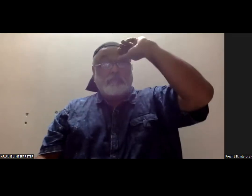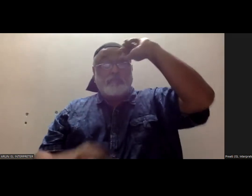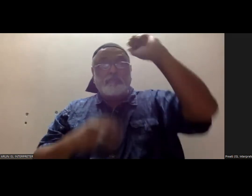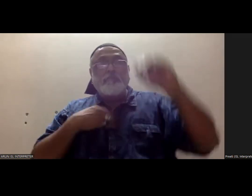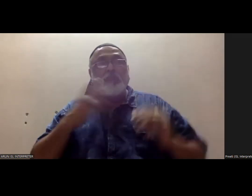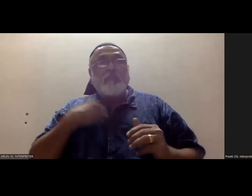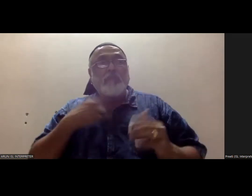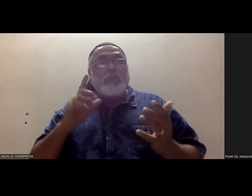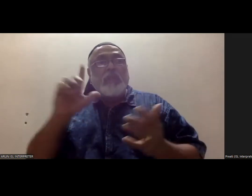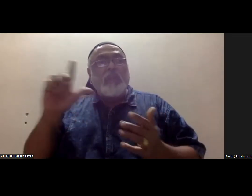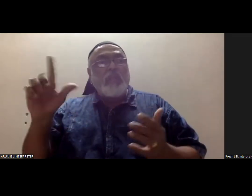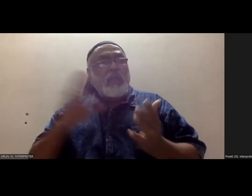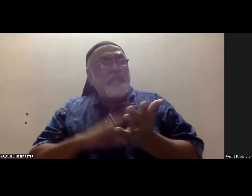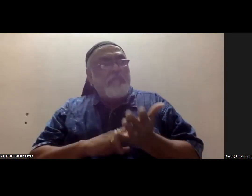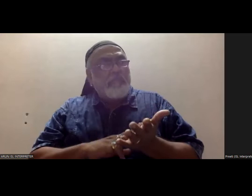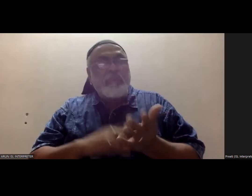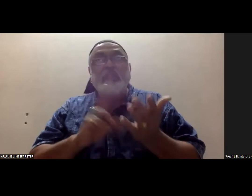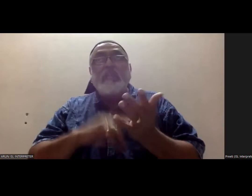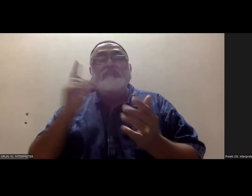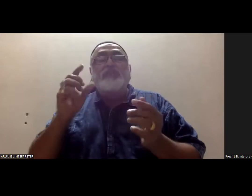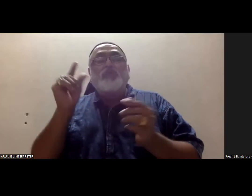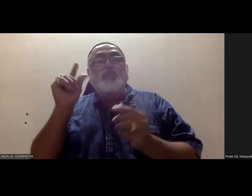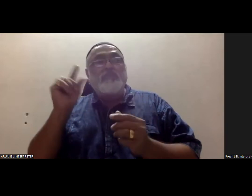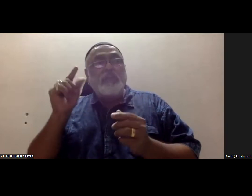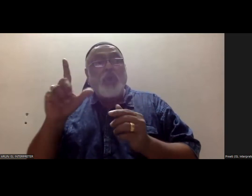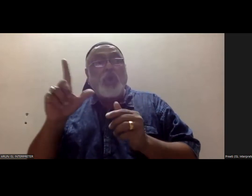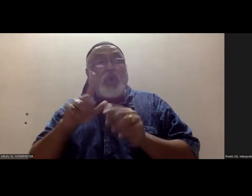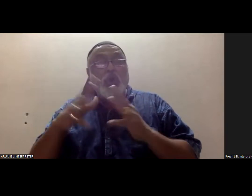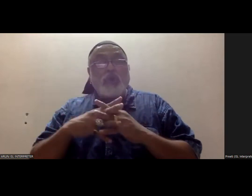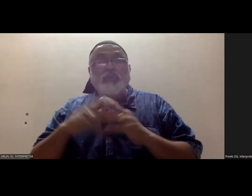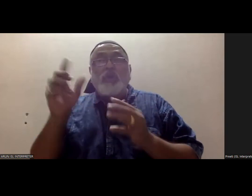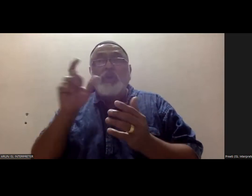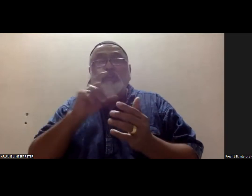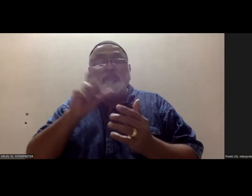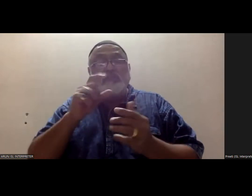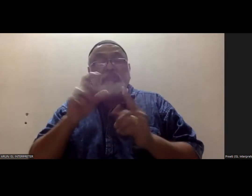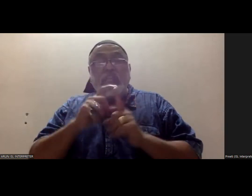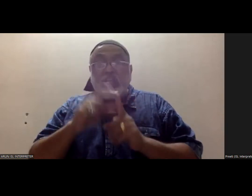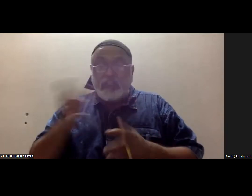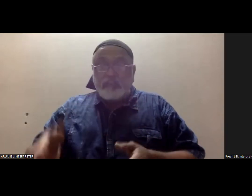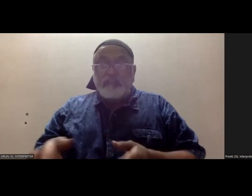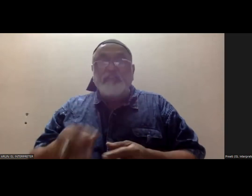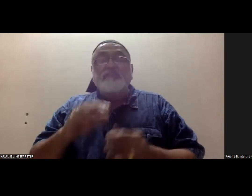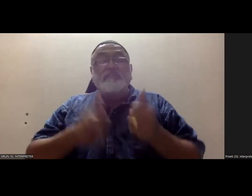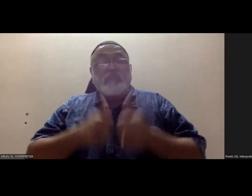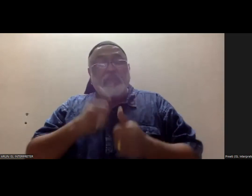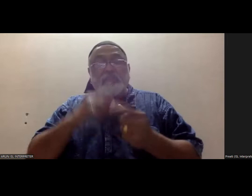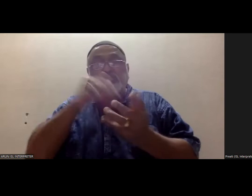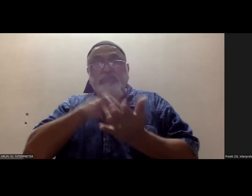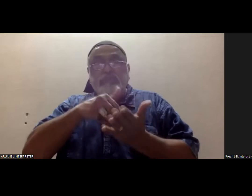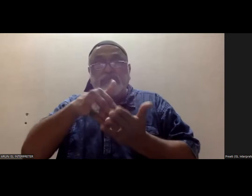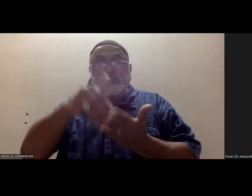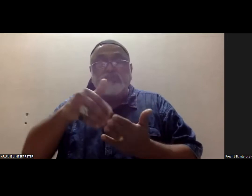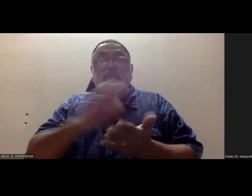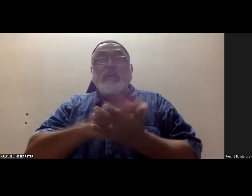Delhi. So we have an exam on 25, 26, 27, 28, and thereafter I have Haryana Judiciary mains